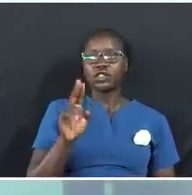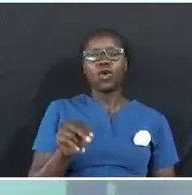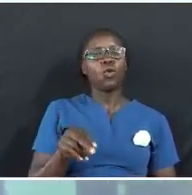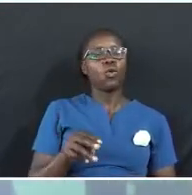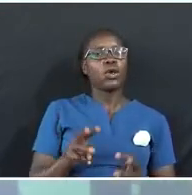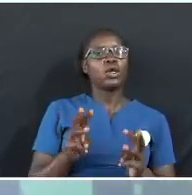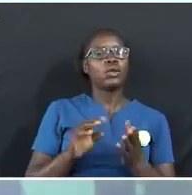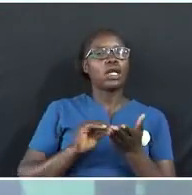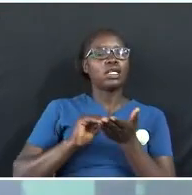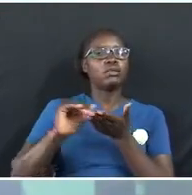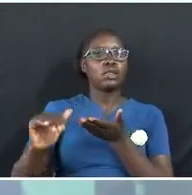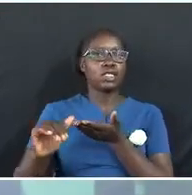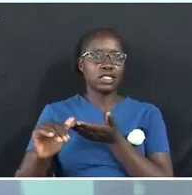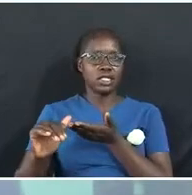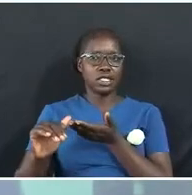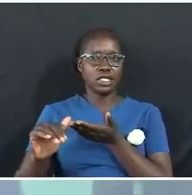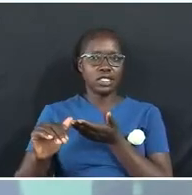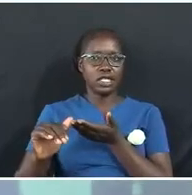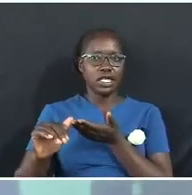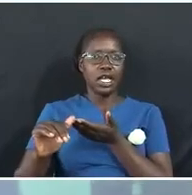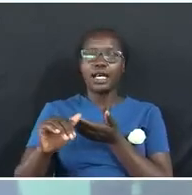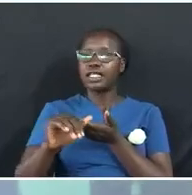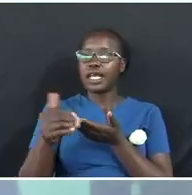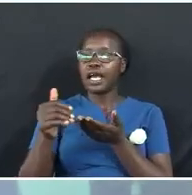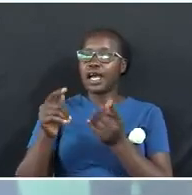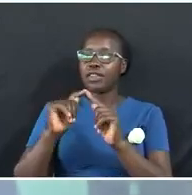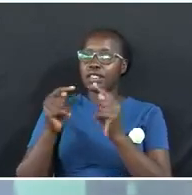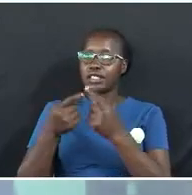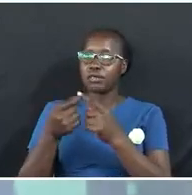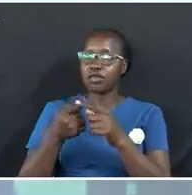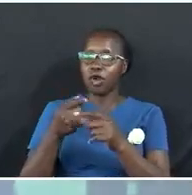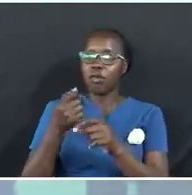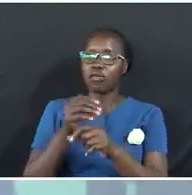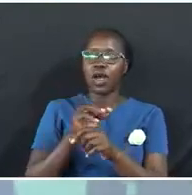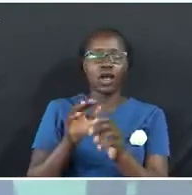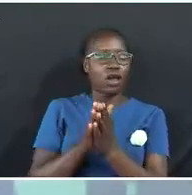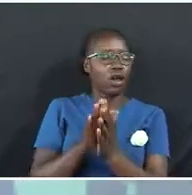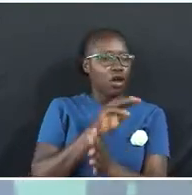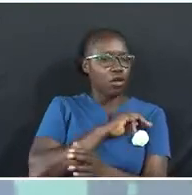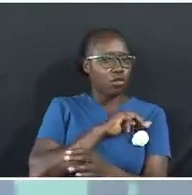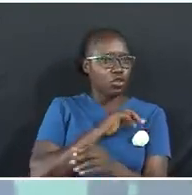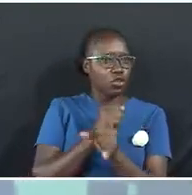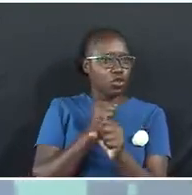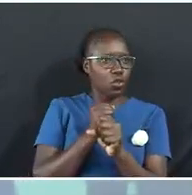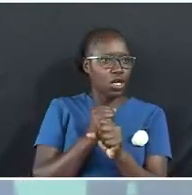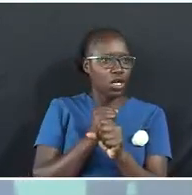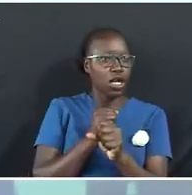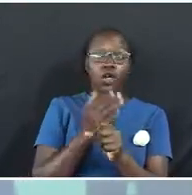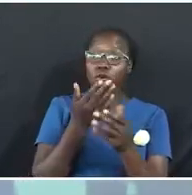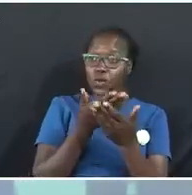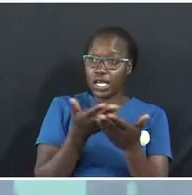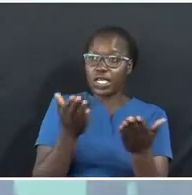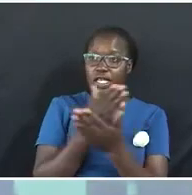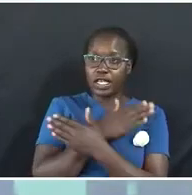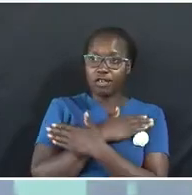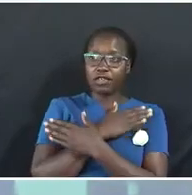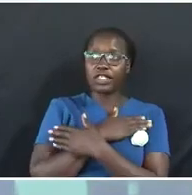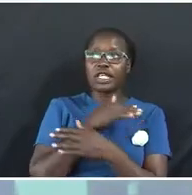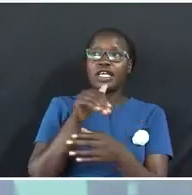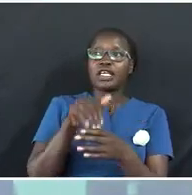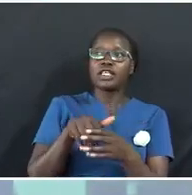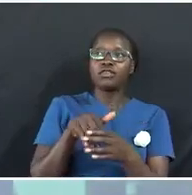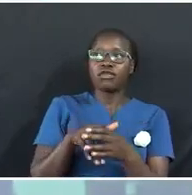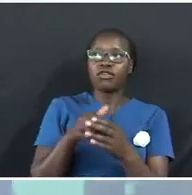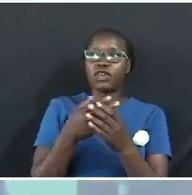can eliminate the 11th hour team from the mission work. You are here today. If God